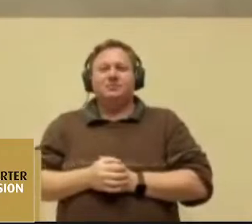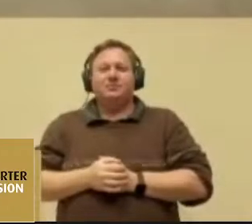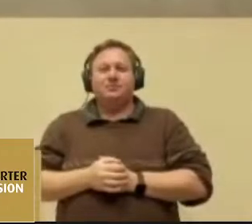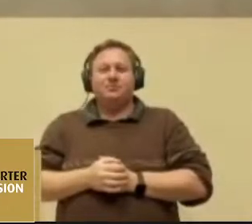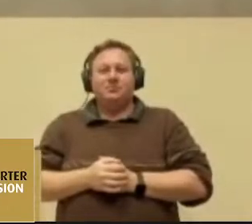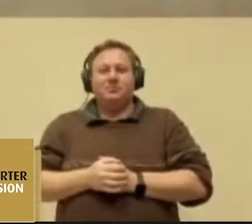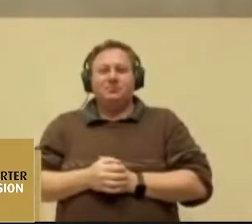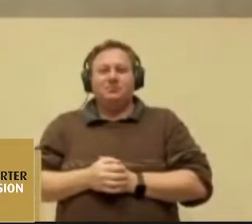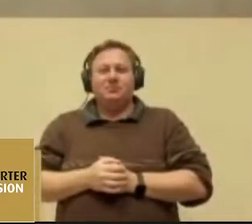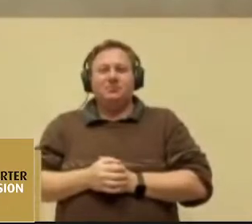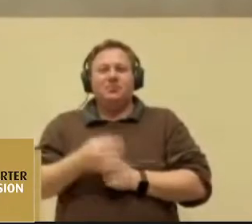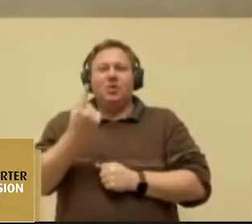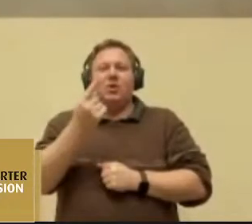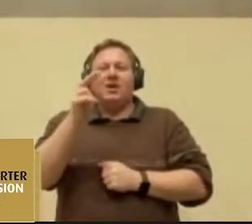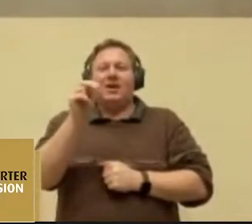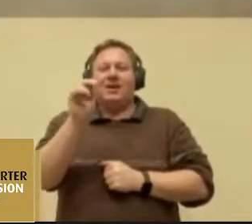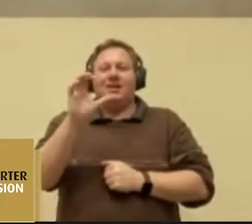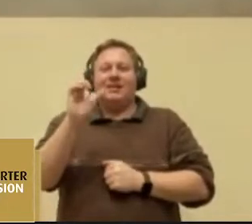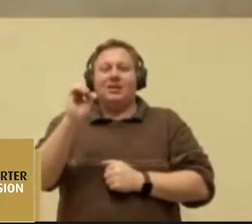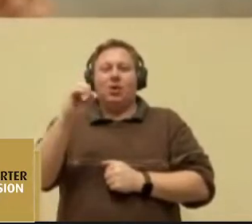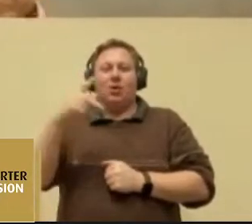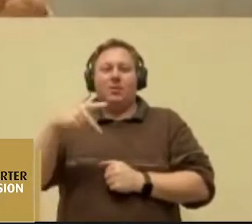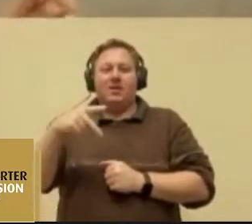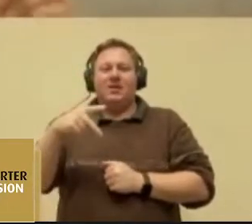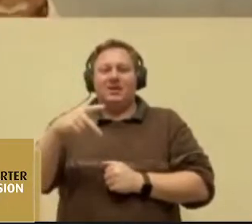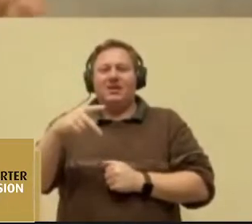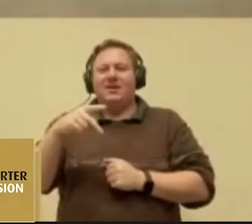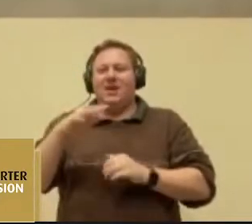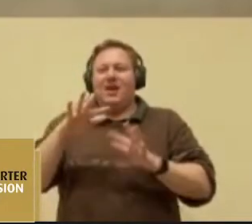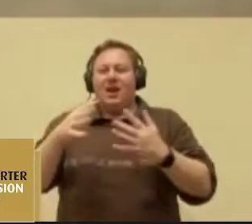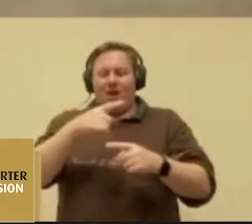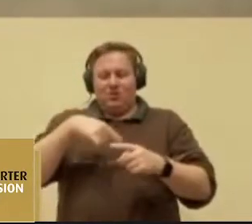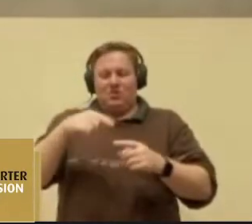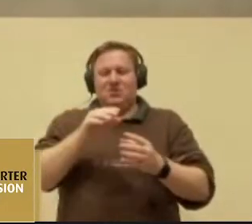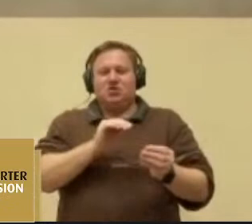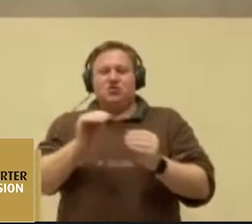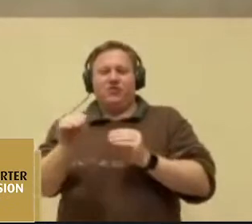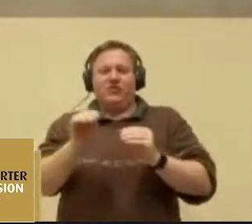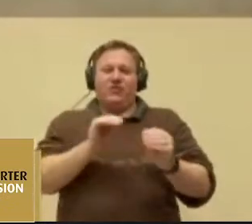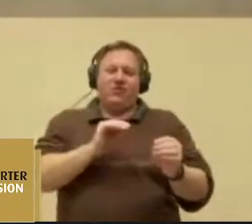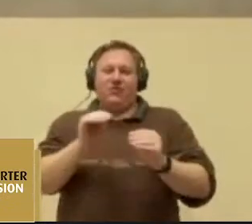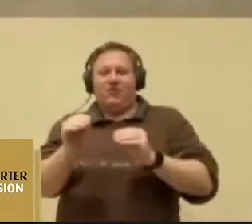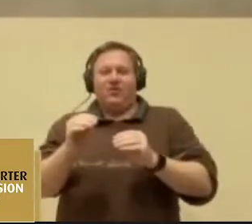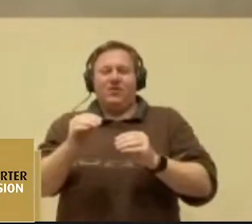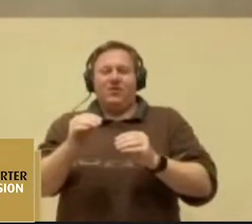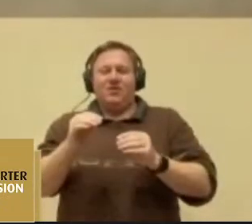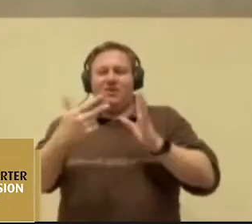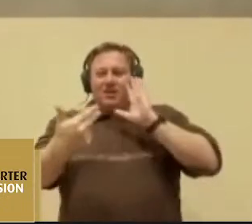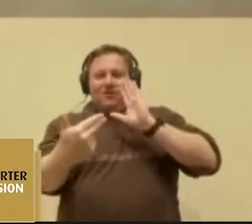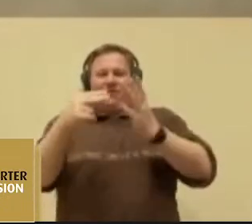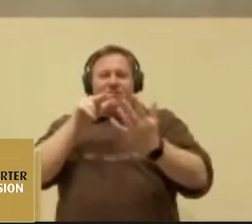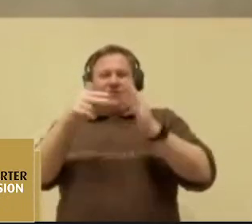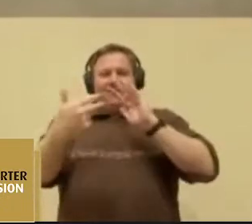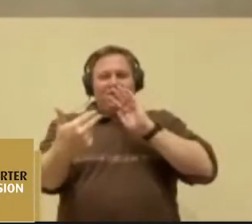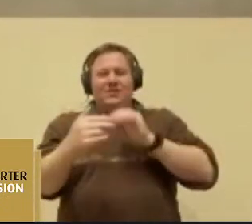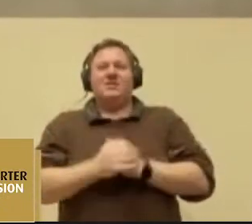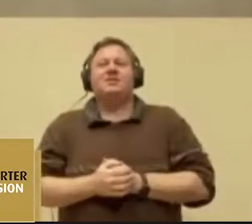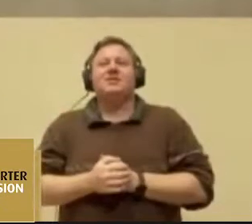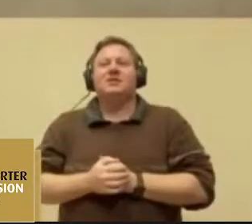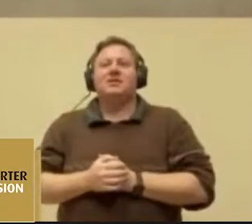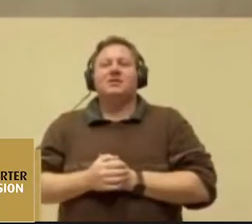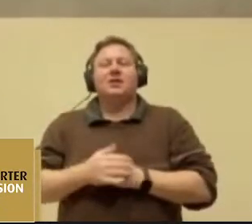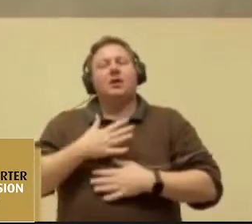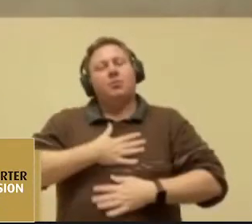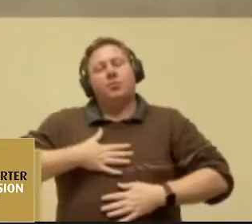it's only the nco people that allows it to shift us like this but we appreciate